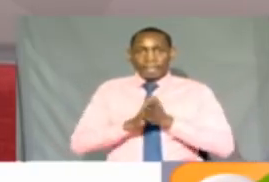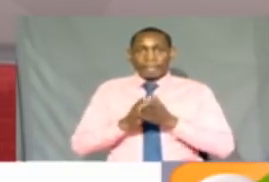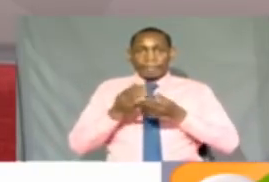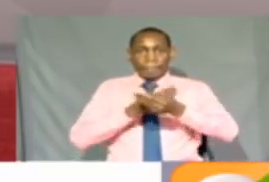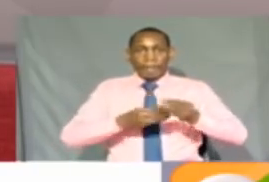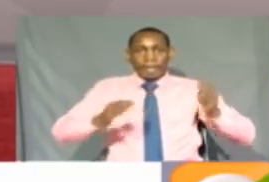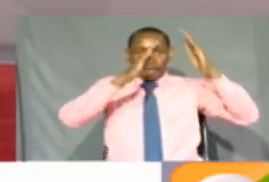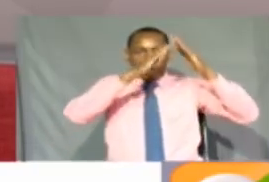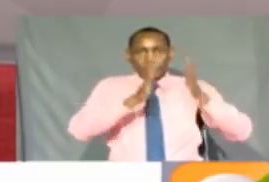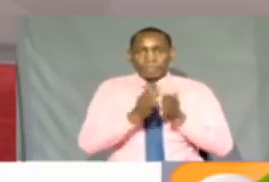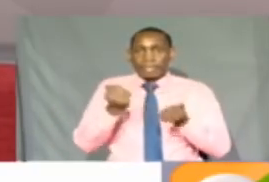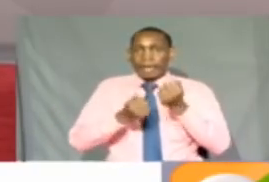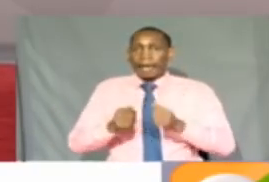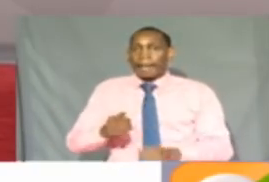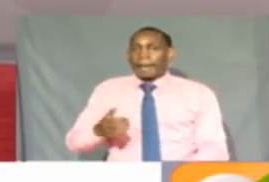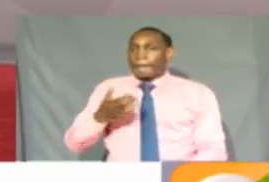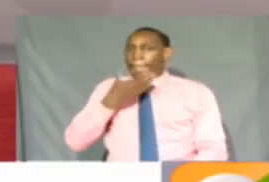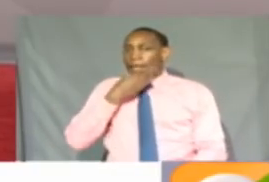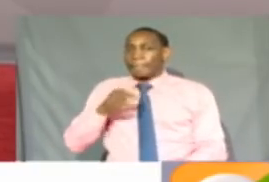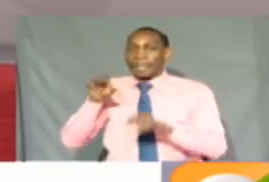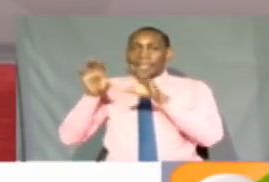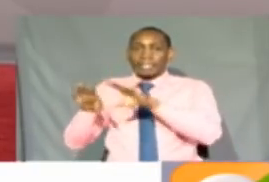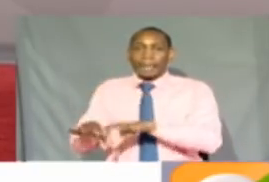and cars. Men are suffering